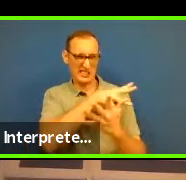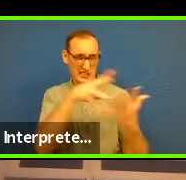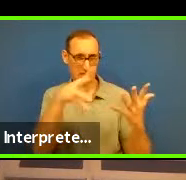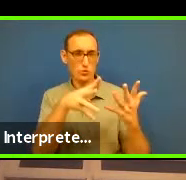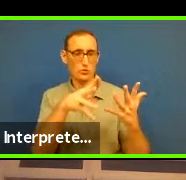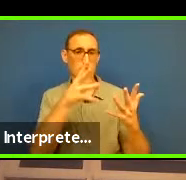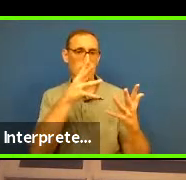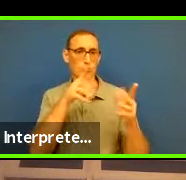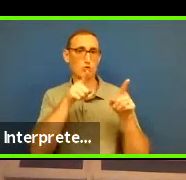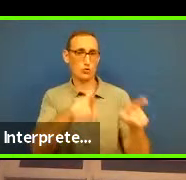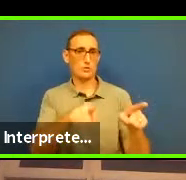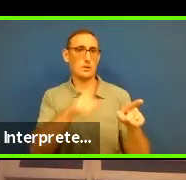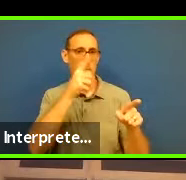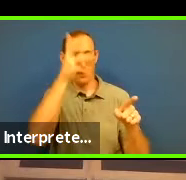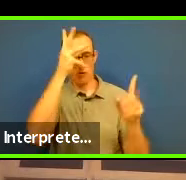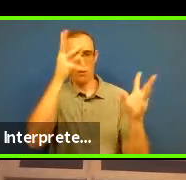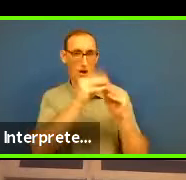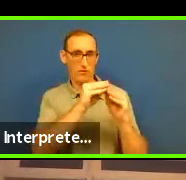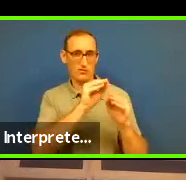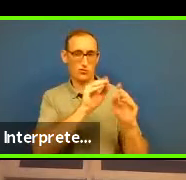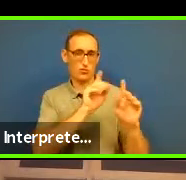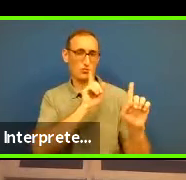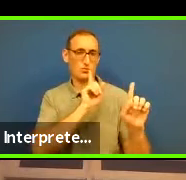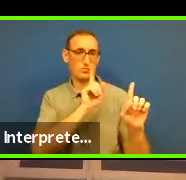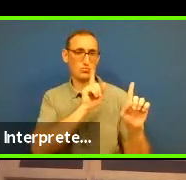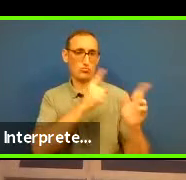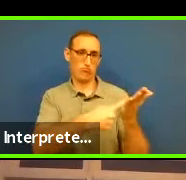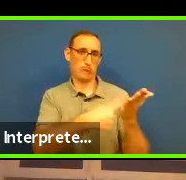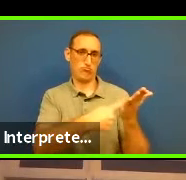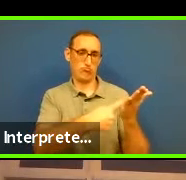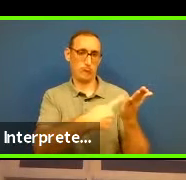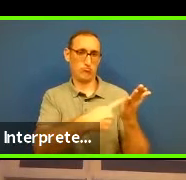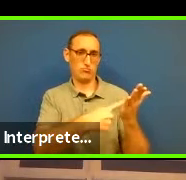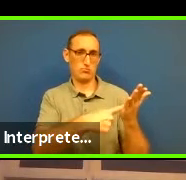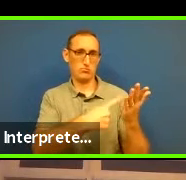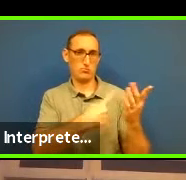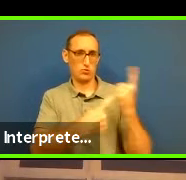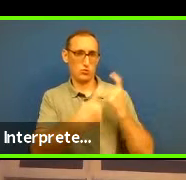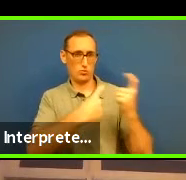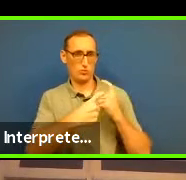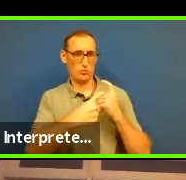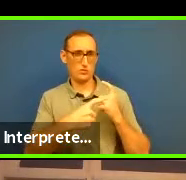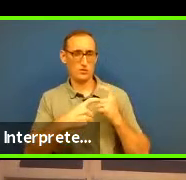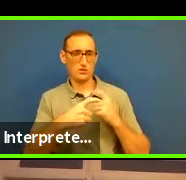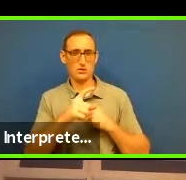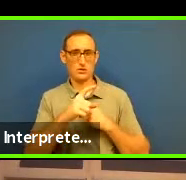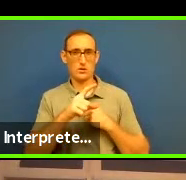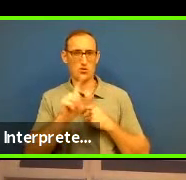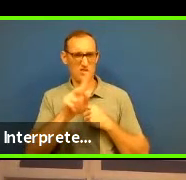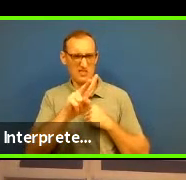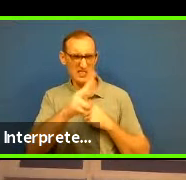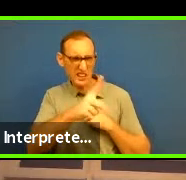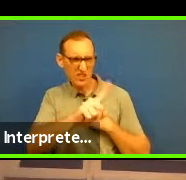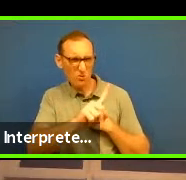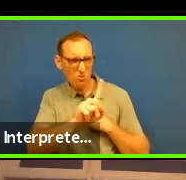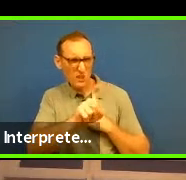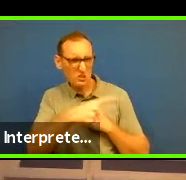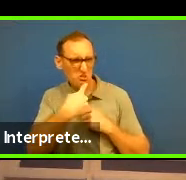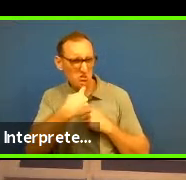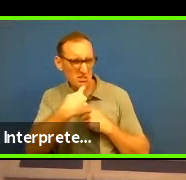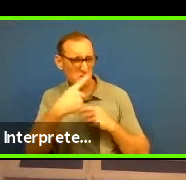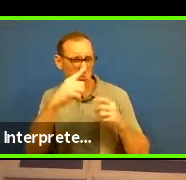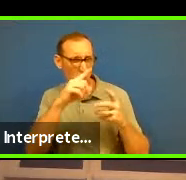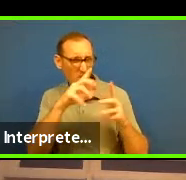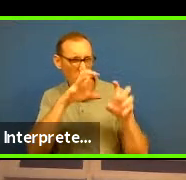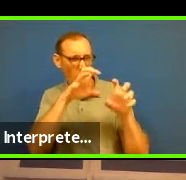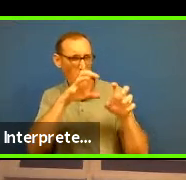But then you had a part B. If you can ask that again, you froze, Dr. Dykeman, and I'm sure he'll be happy to answer. Oh, sorry. It was an earlier question that she